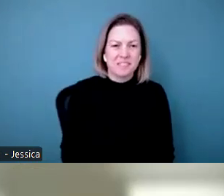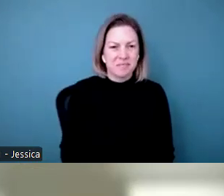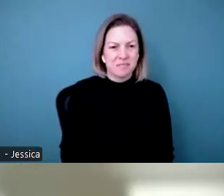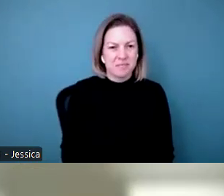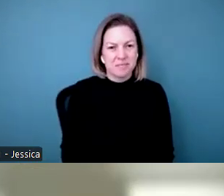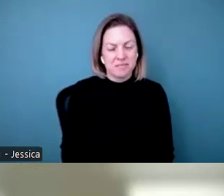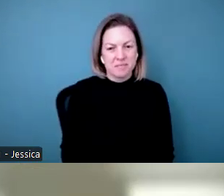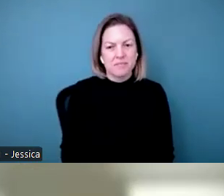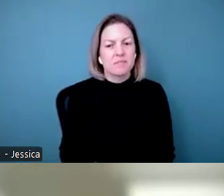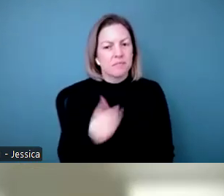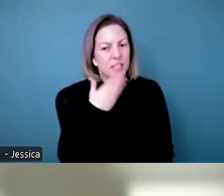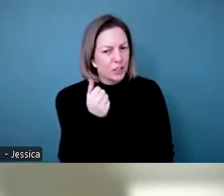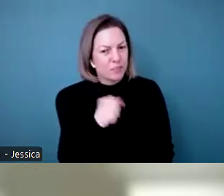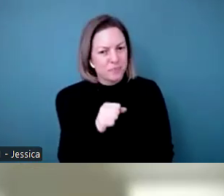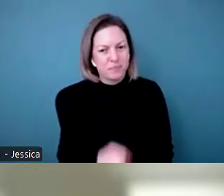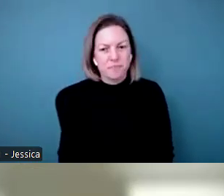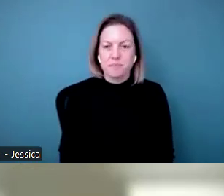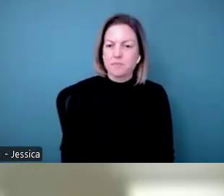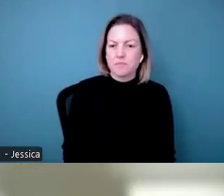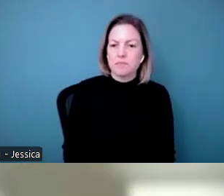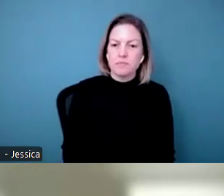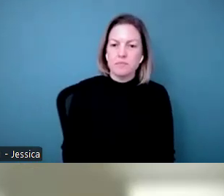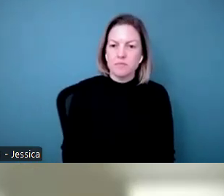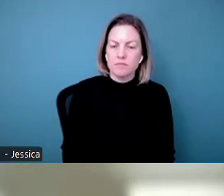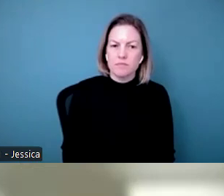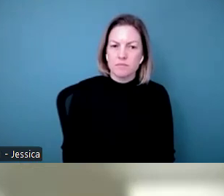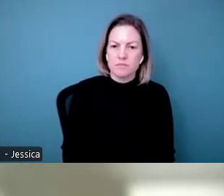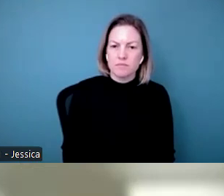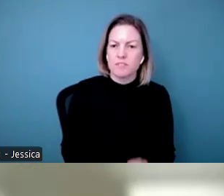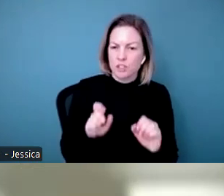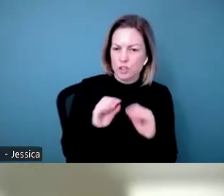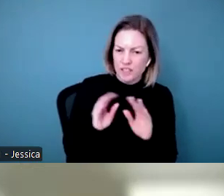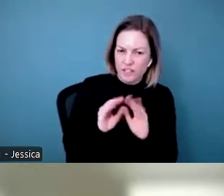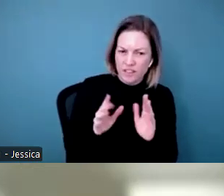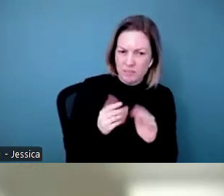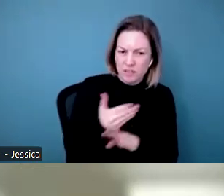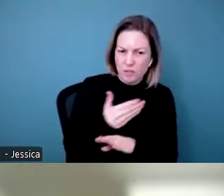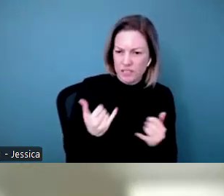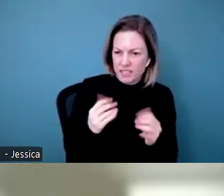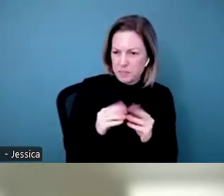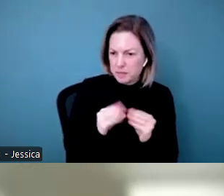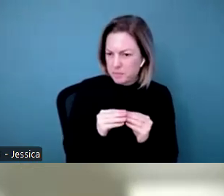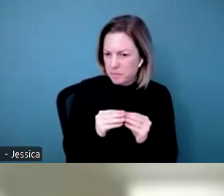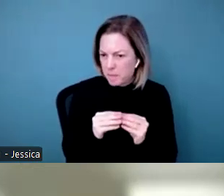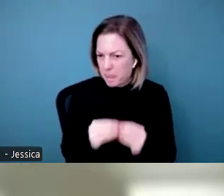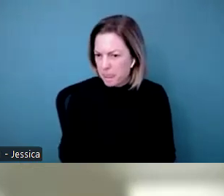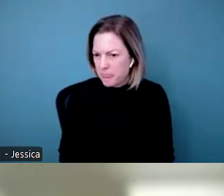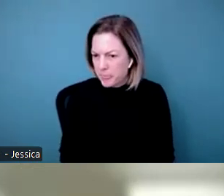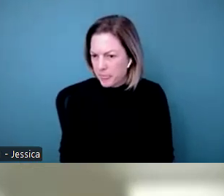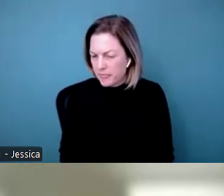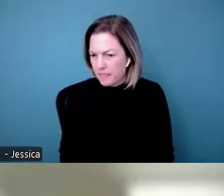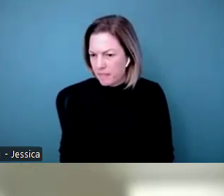sure. A little better. Okay. We should have clarified that before today's meeting. That's why we included